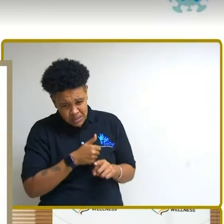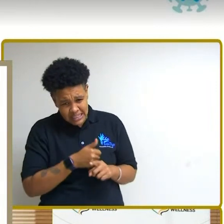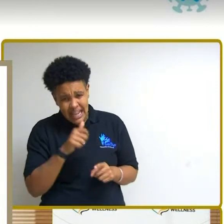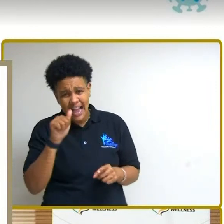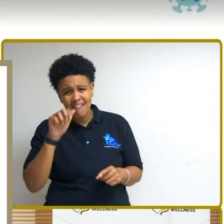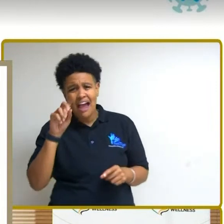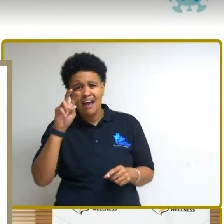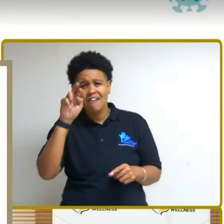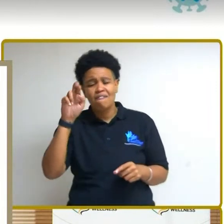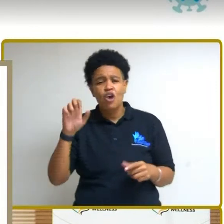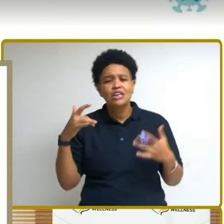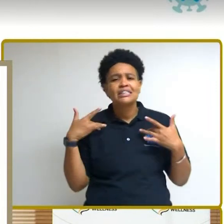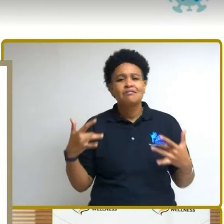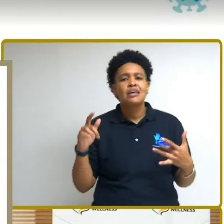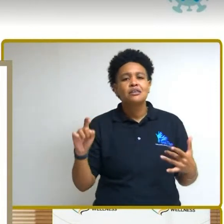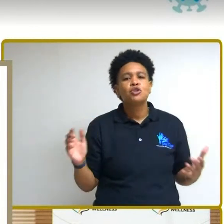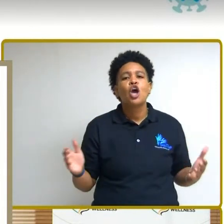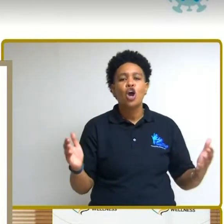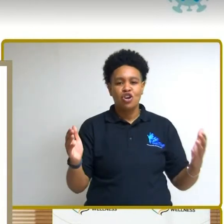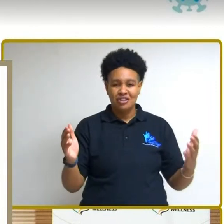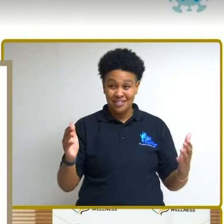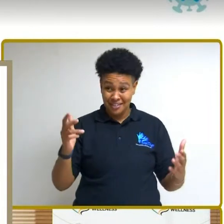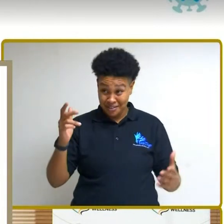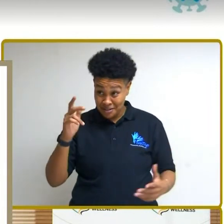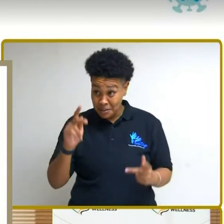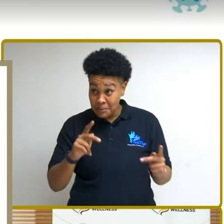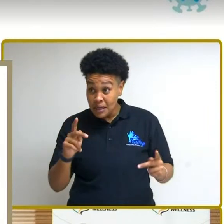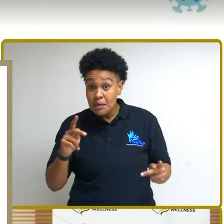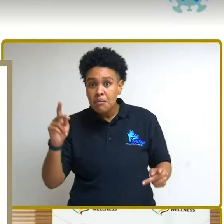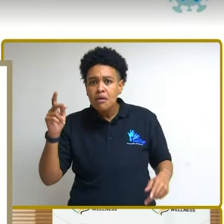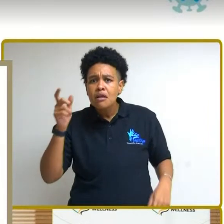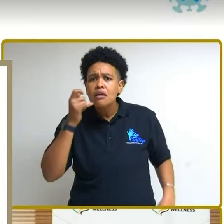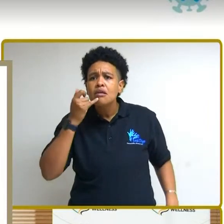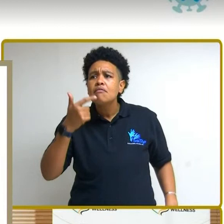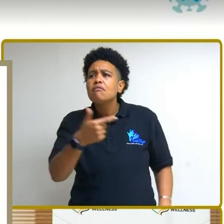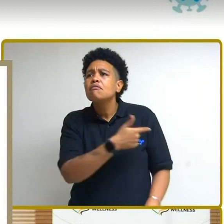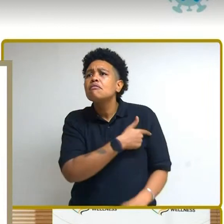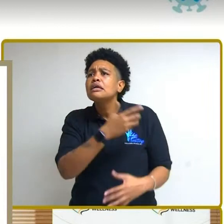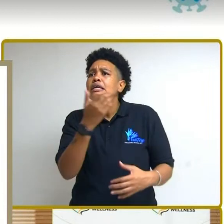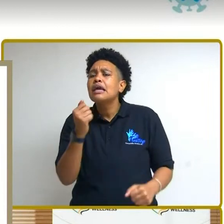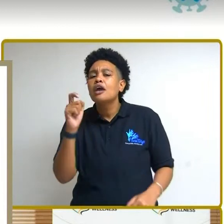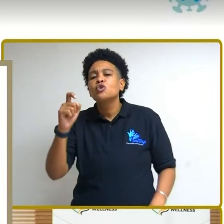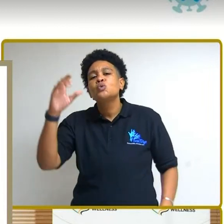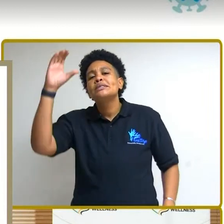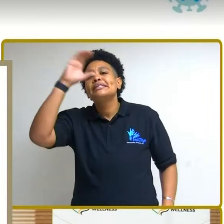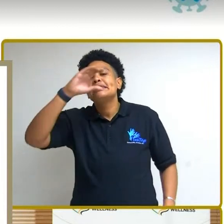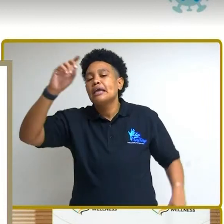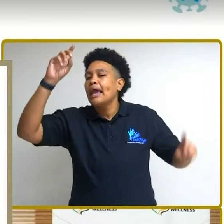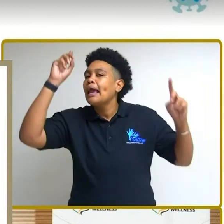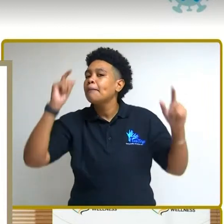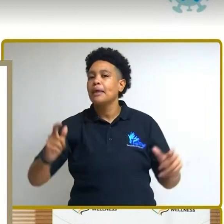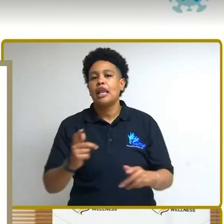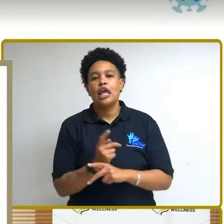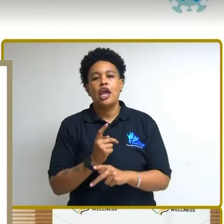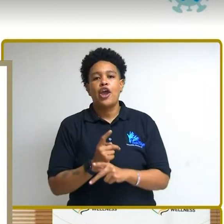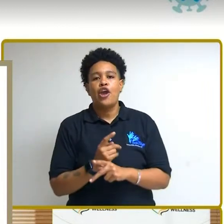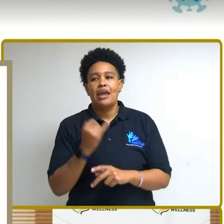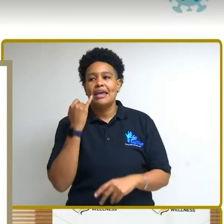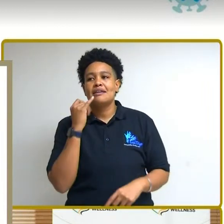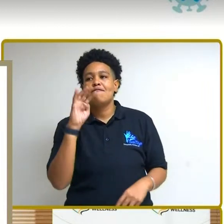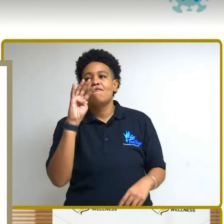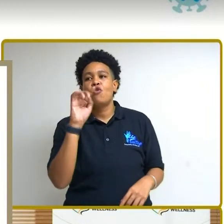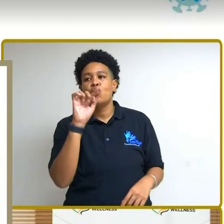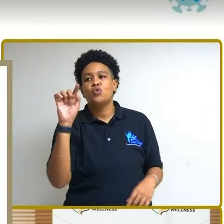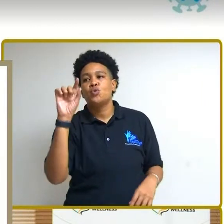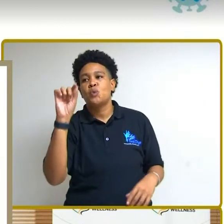be encouraged. Patients should seek immediate medical care if, especially within the 4 to